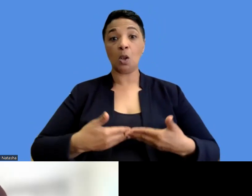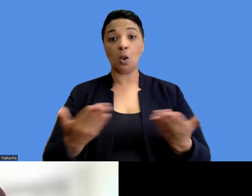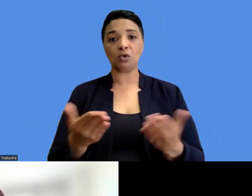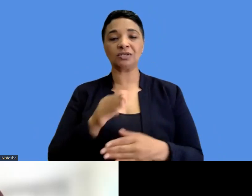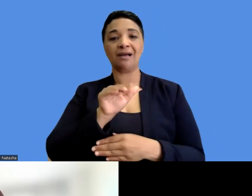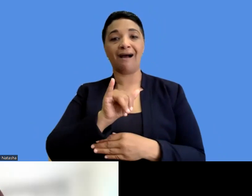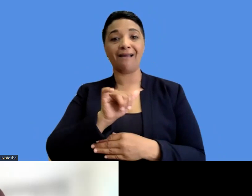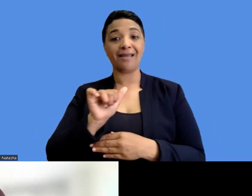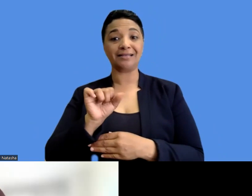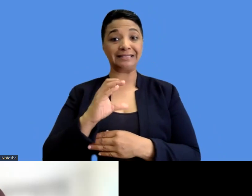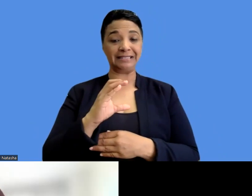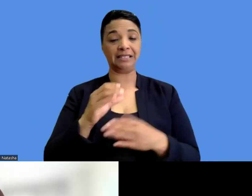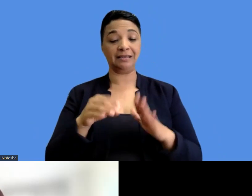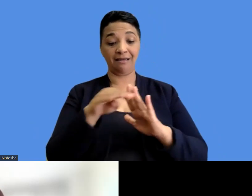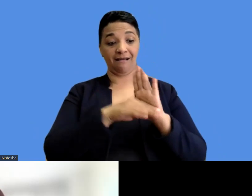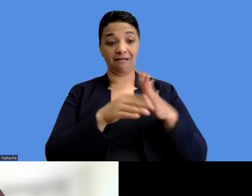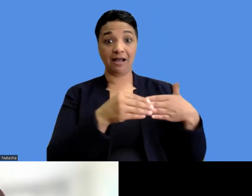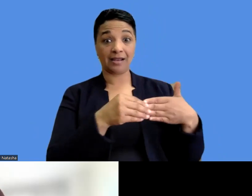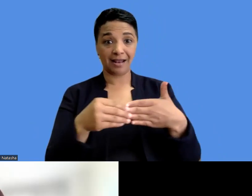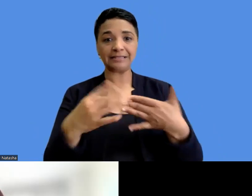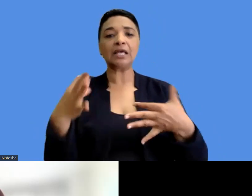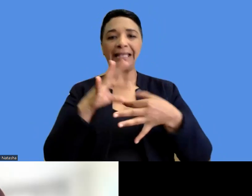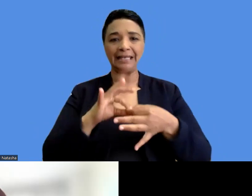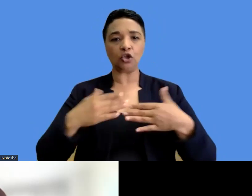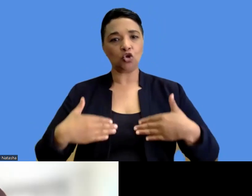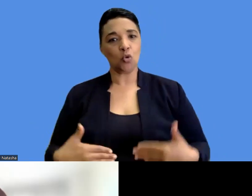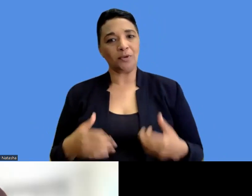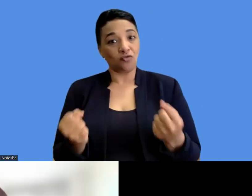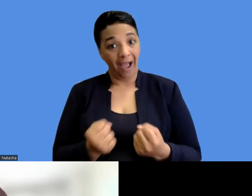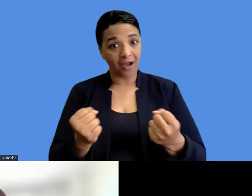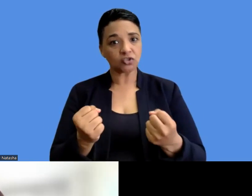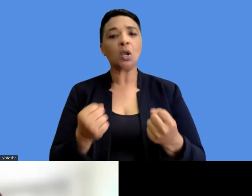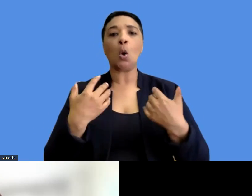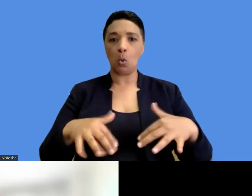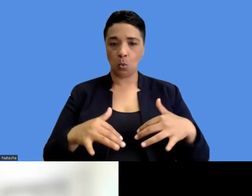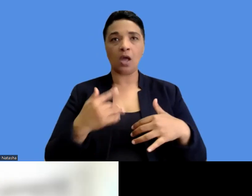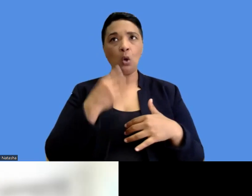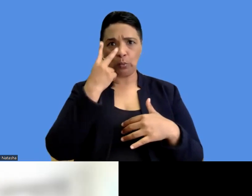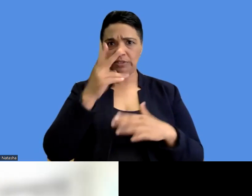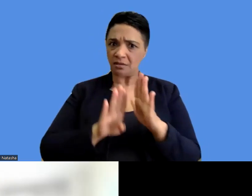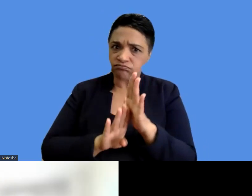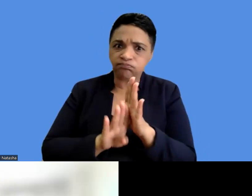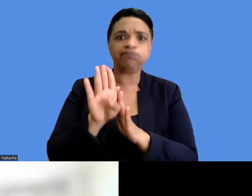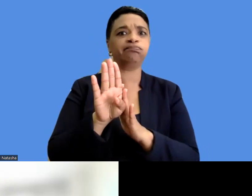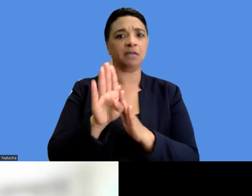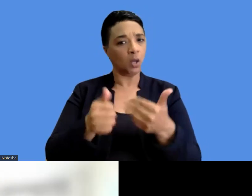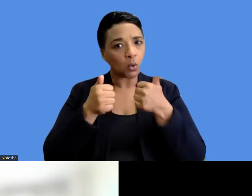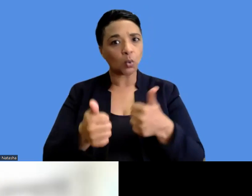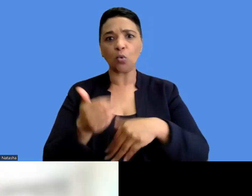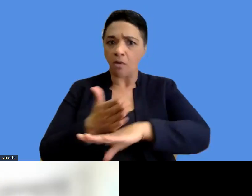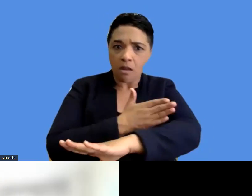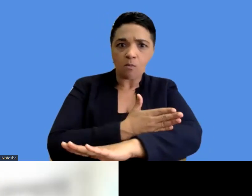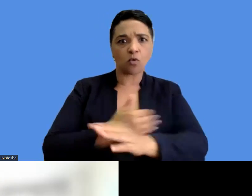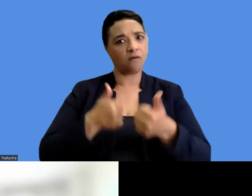guidelines for disability inclusion in humanitarian action, huge progress has been made. Many of the